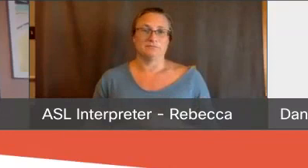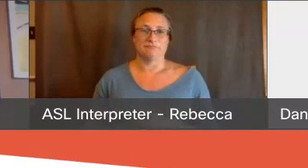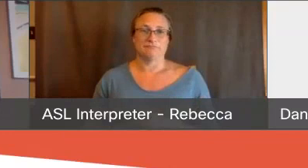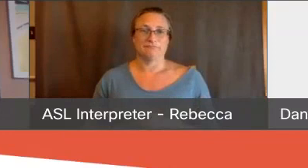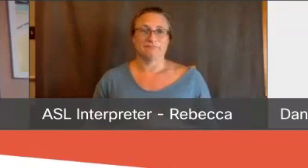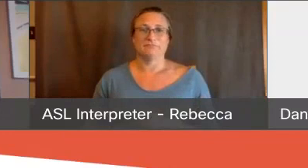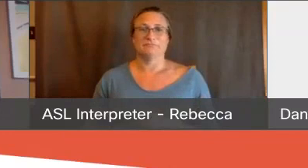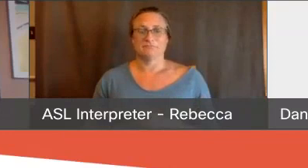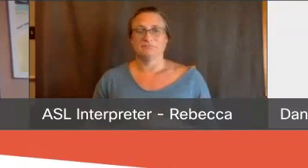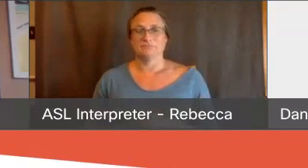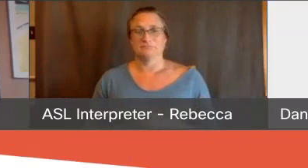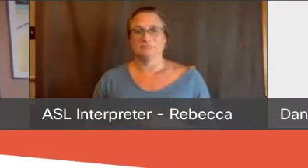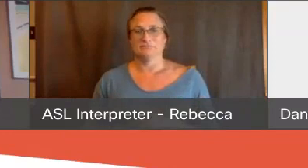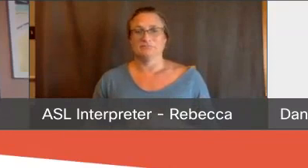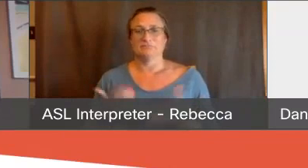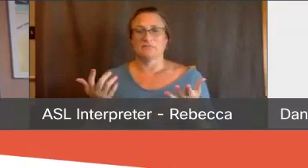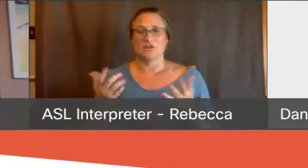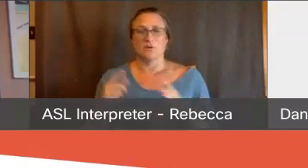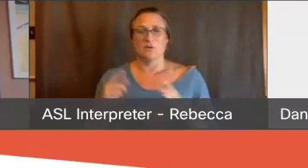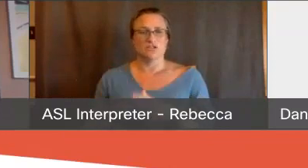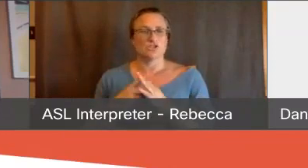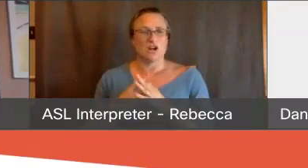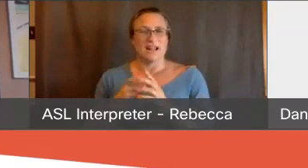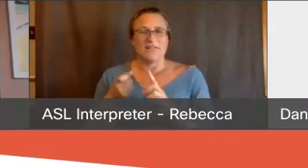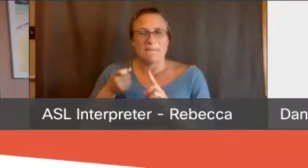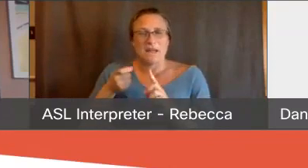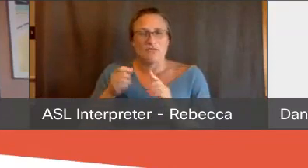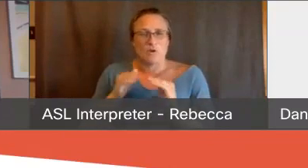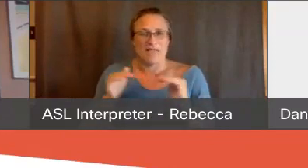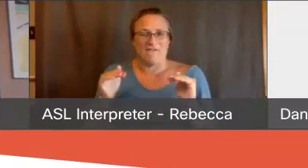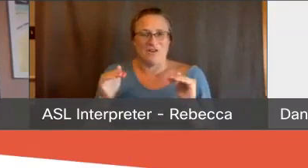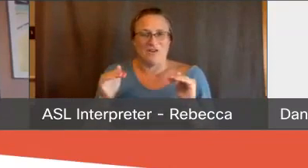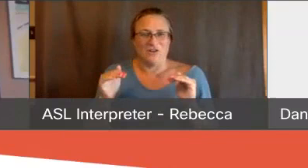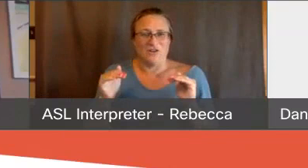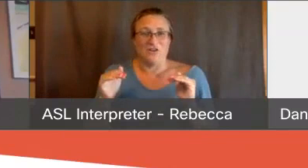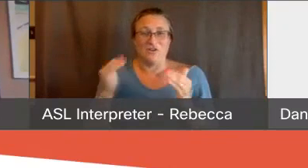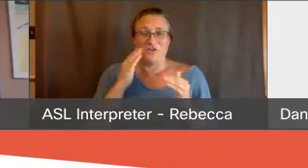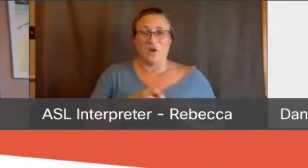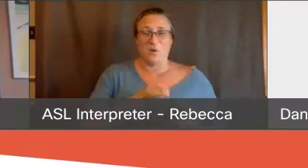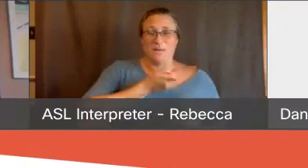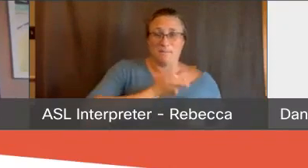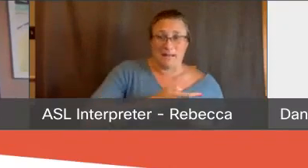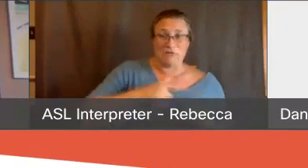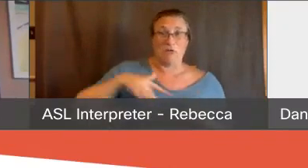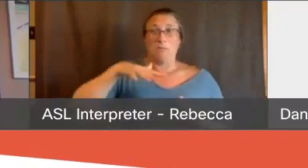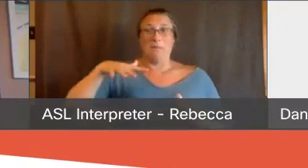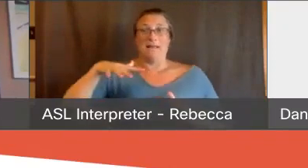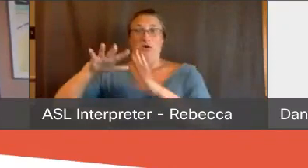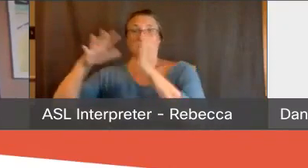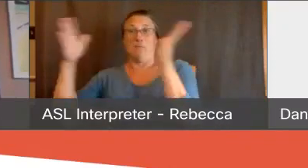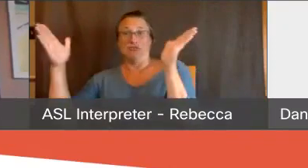So I'll start at the micro level. Social workers, we love our micro, meso, macro, divide